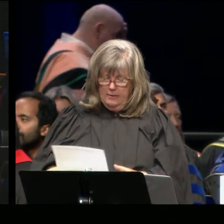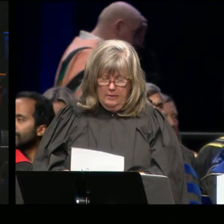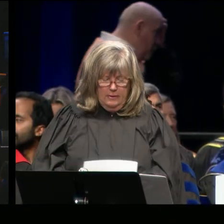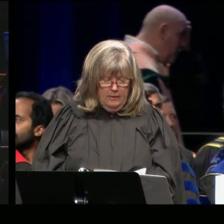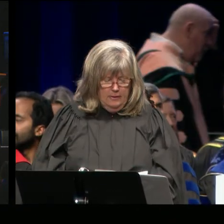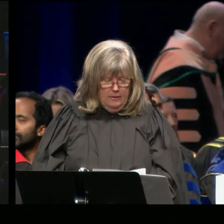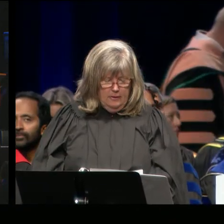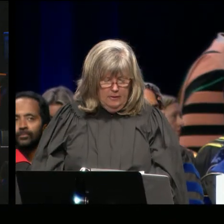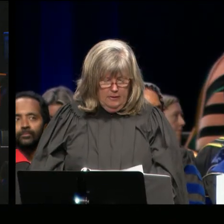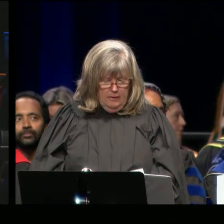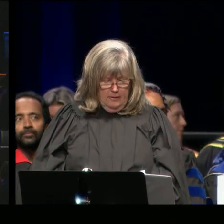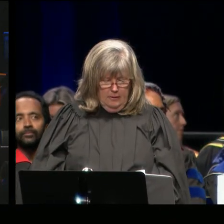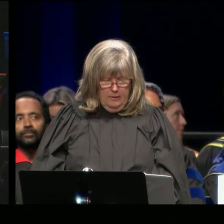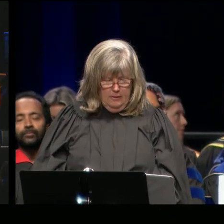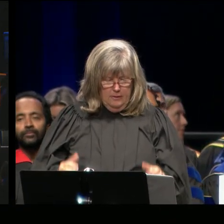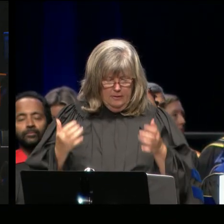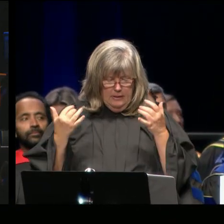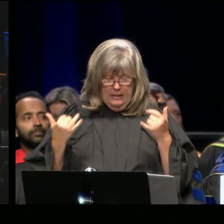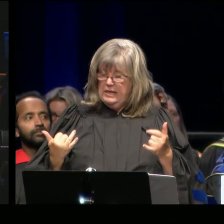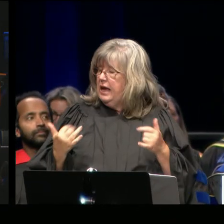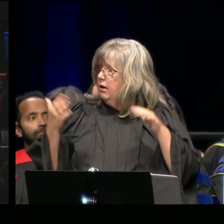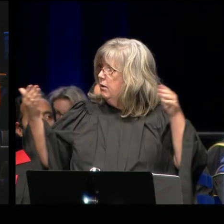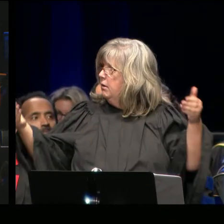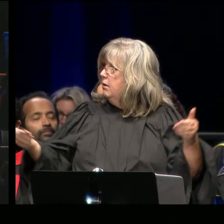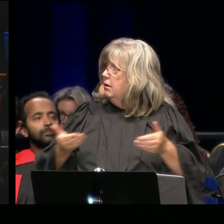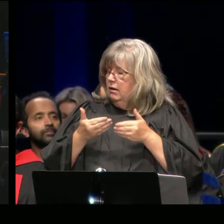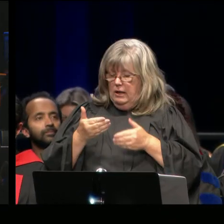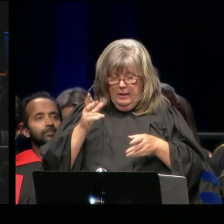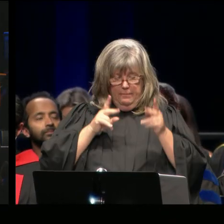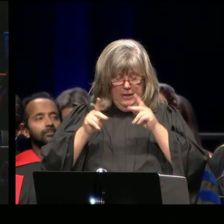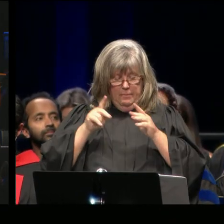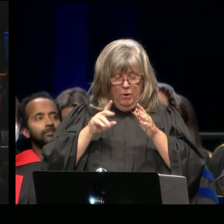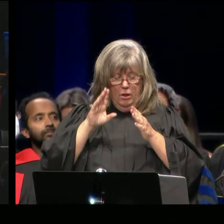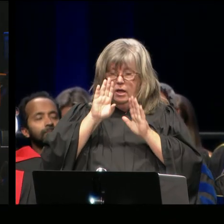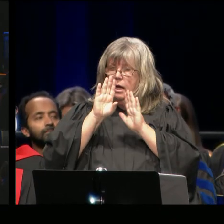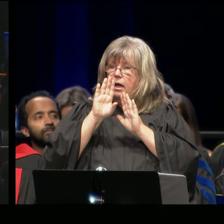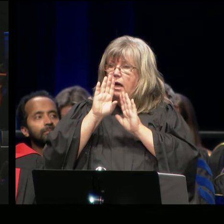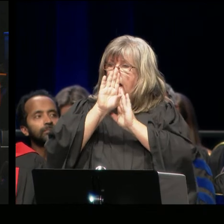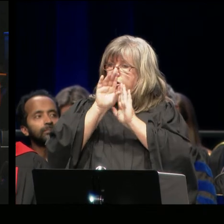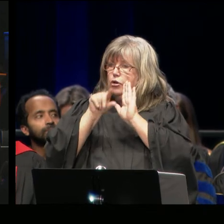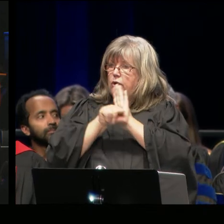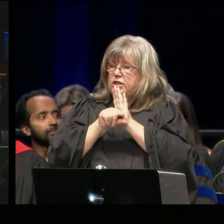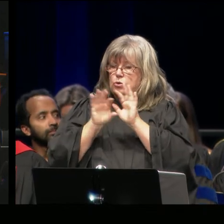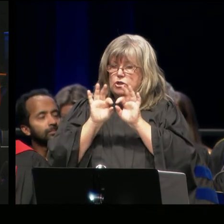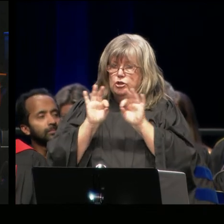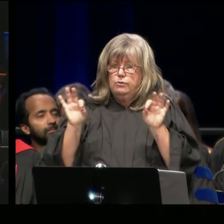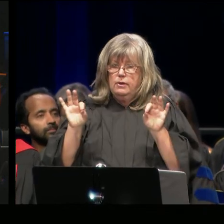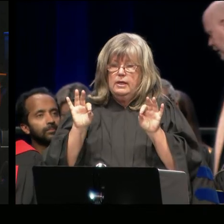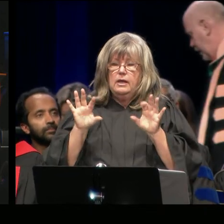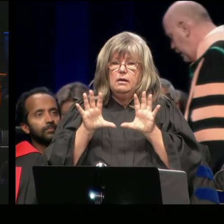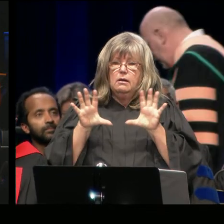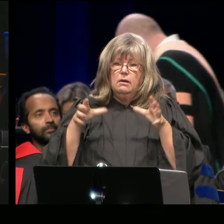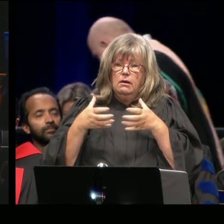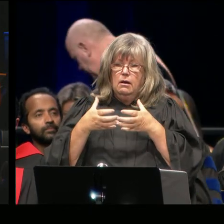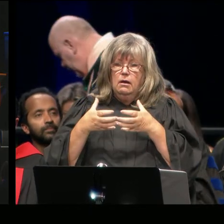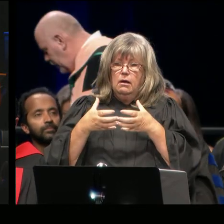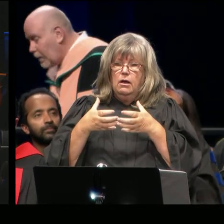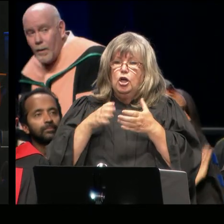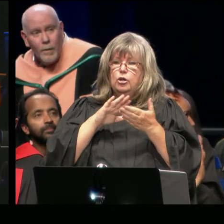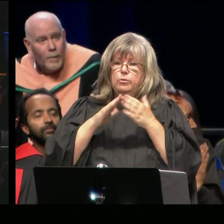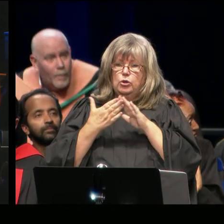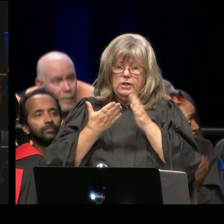Vice Chancellor, I have the honor to present candidates for the undergraduate degrees in the Faculty of Community